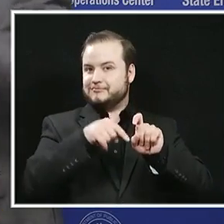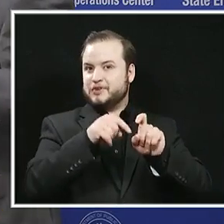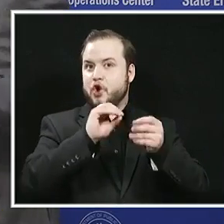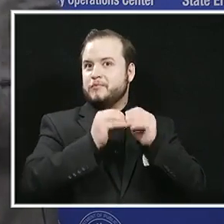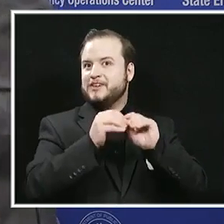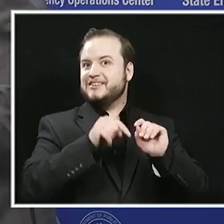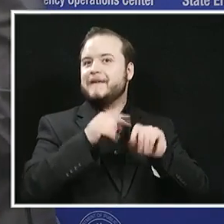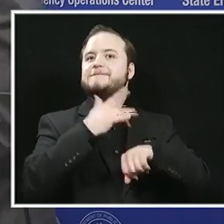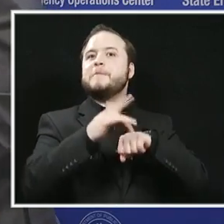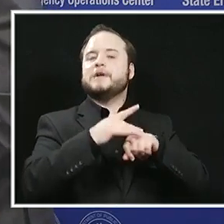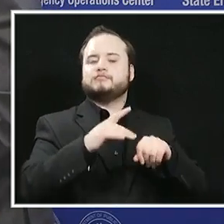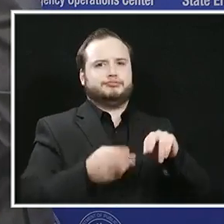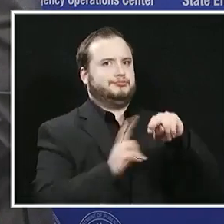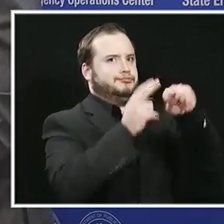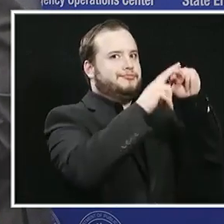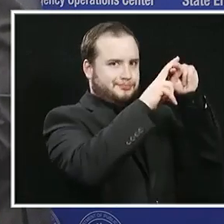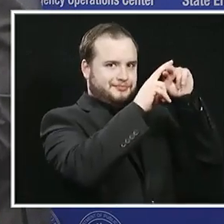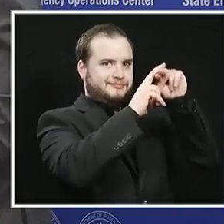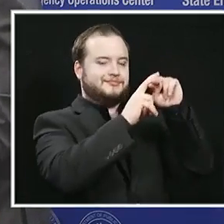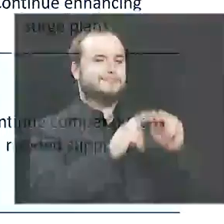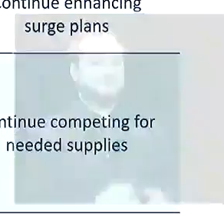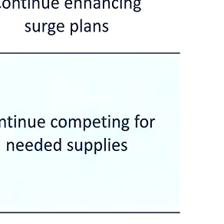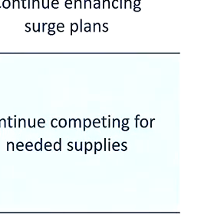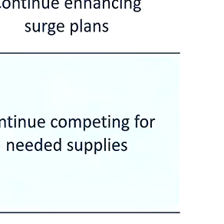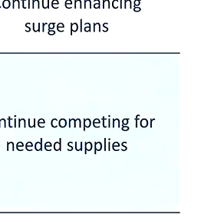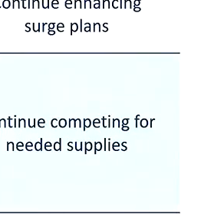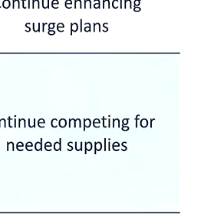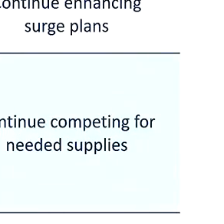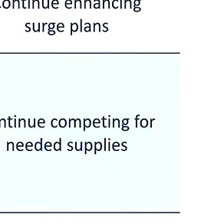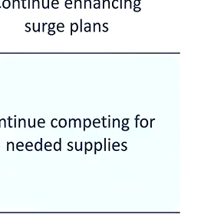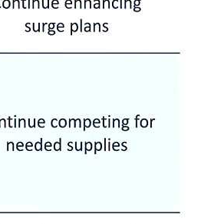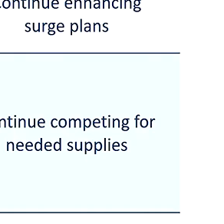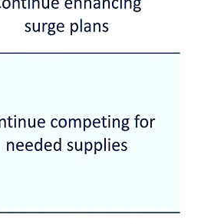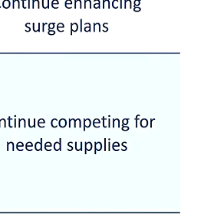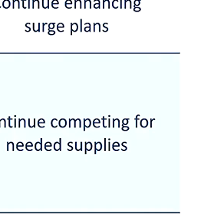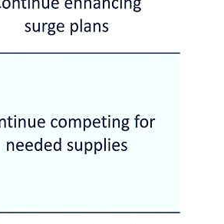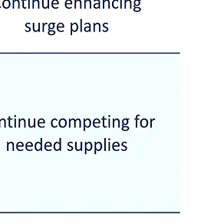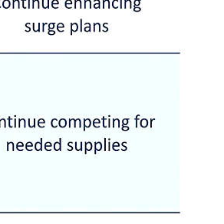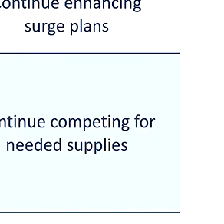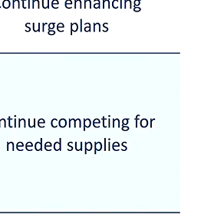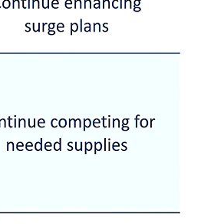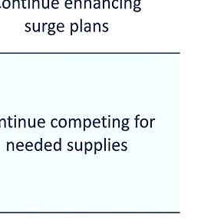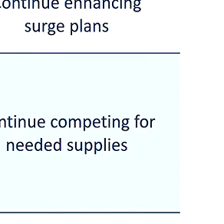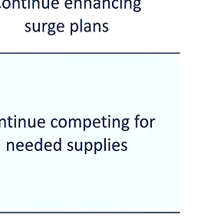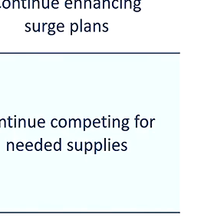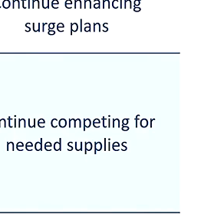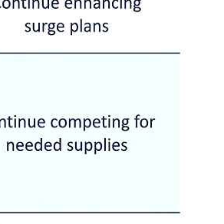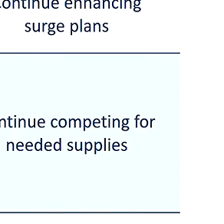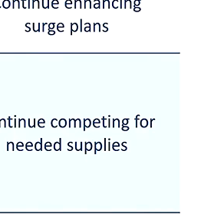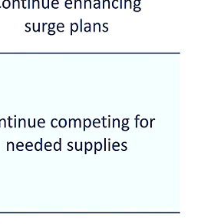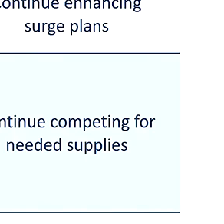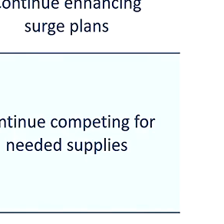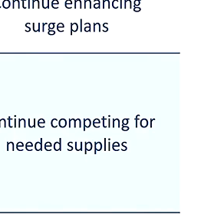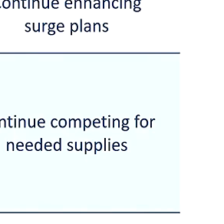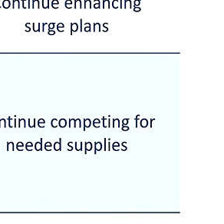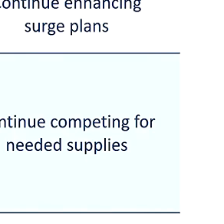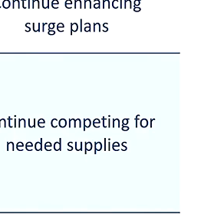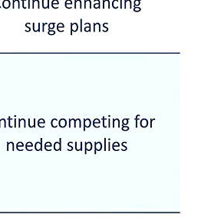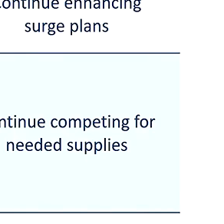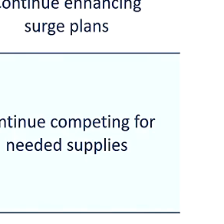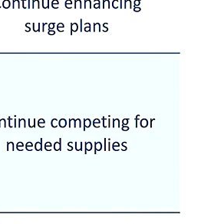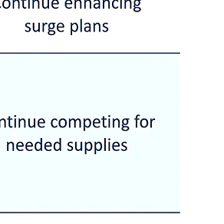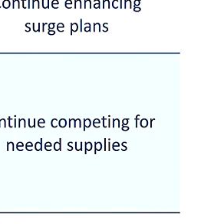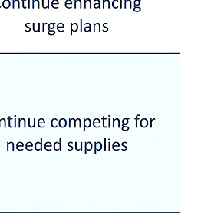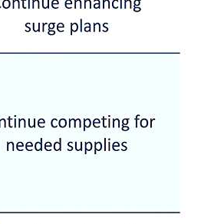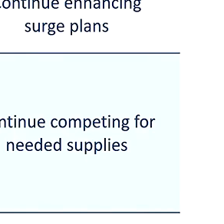setting the bar of where we were, I took a couple of data points. I asked my team, if I ask Minnesotans to stay home,